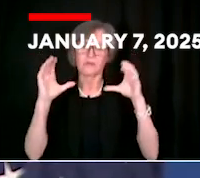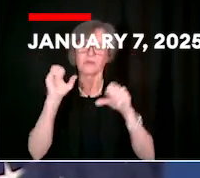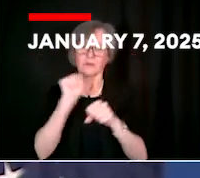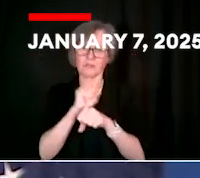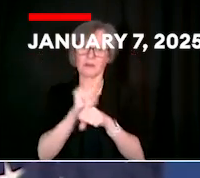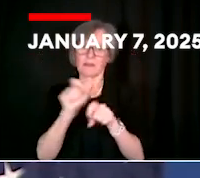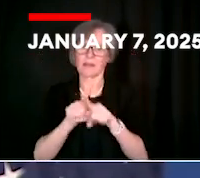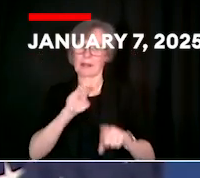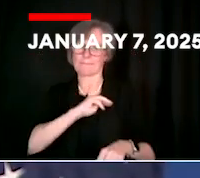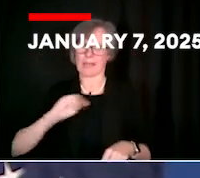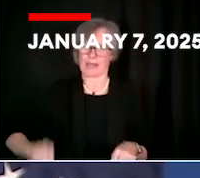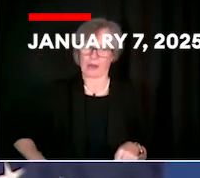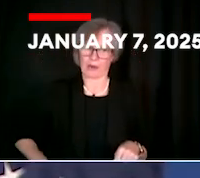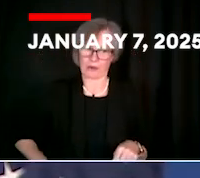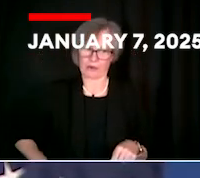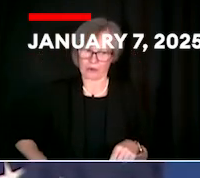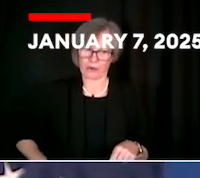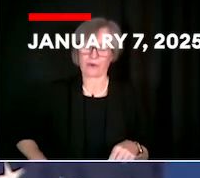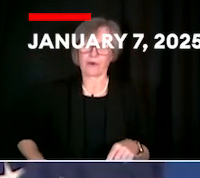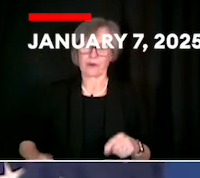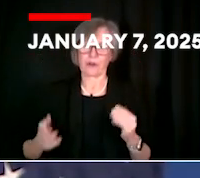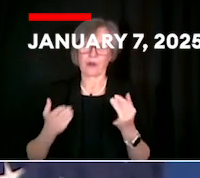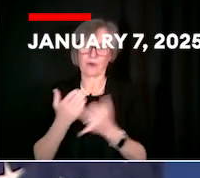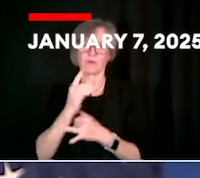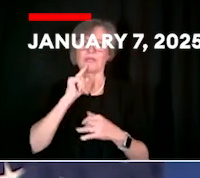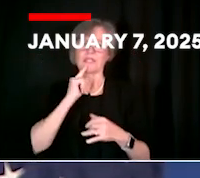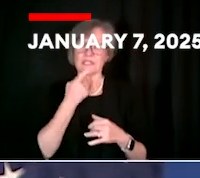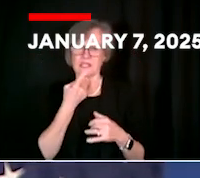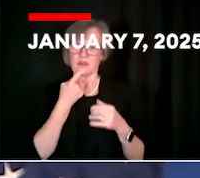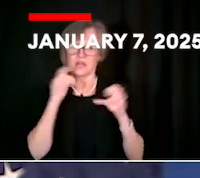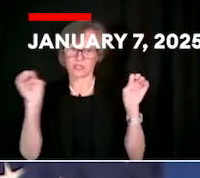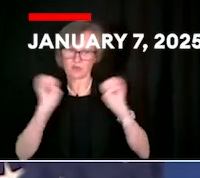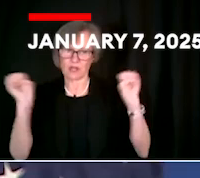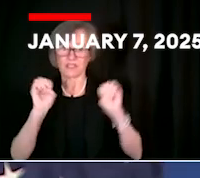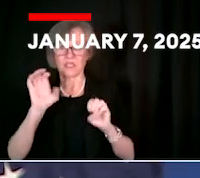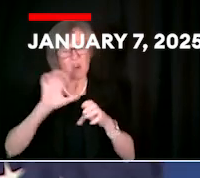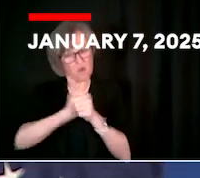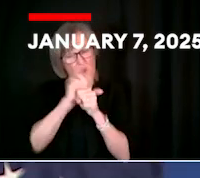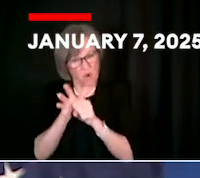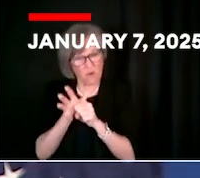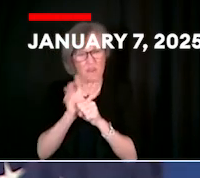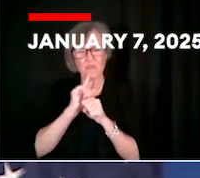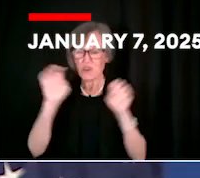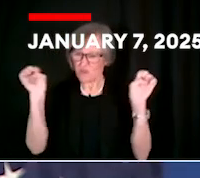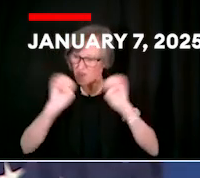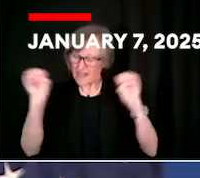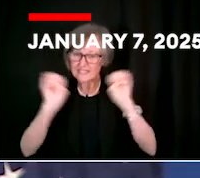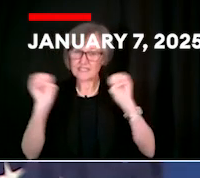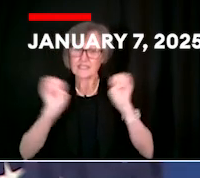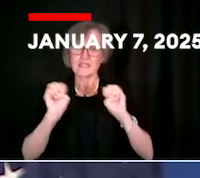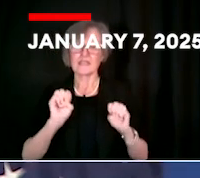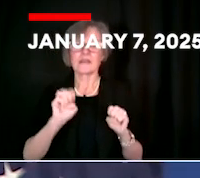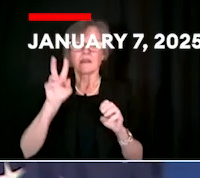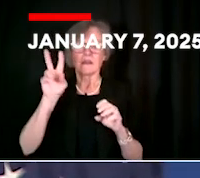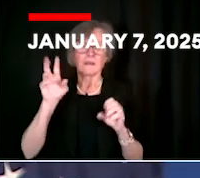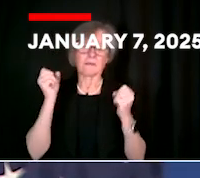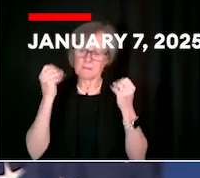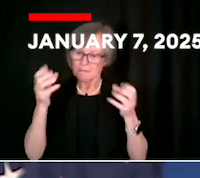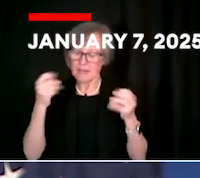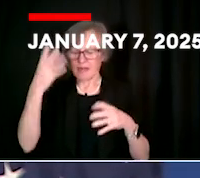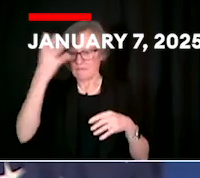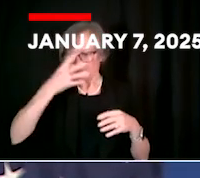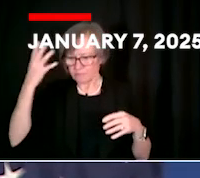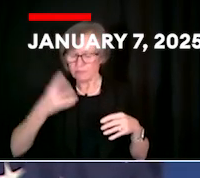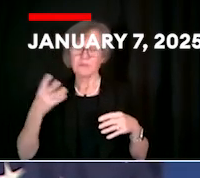mayor, particularly going through serious crises. COVID was a real crisis. 220,000 migrants and asylum seekers coming in,